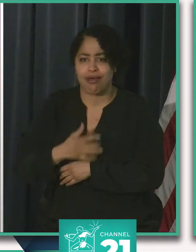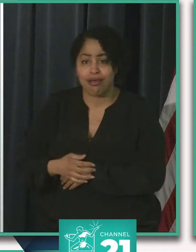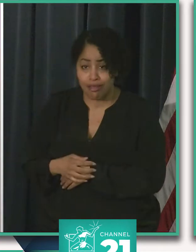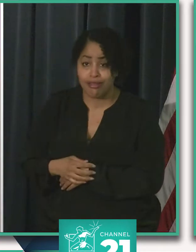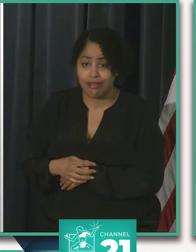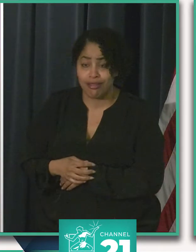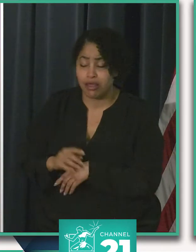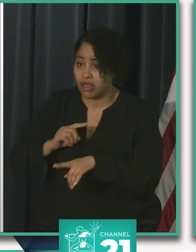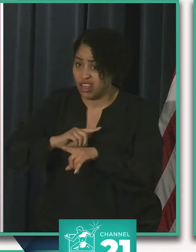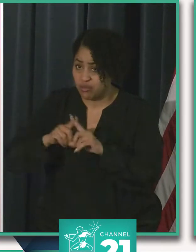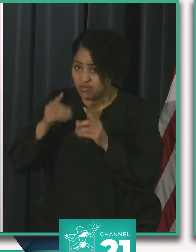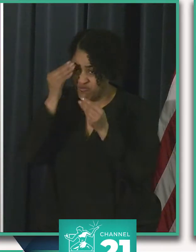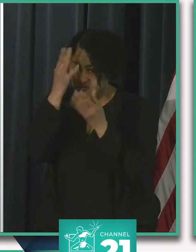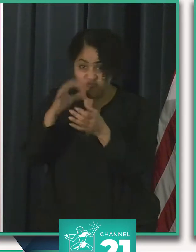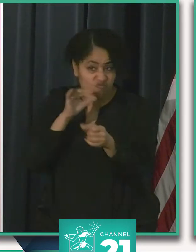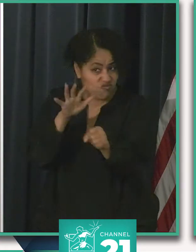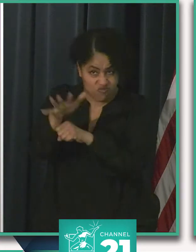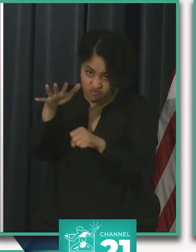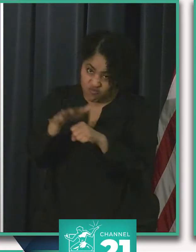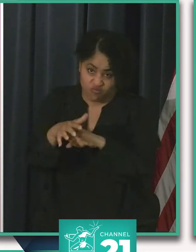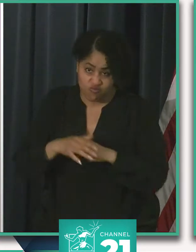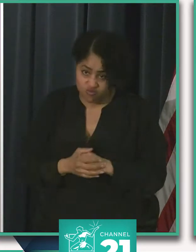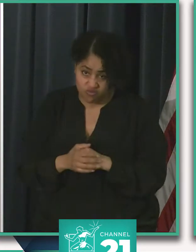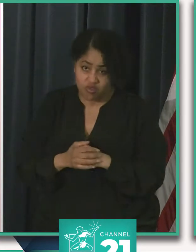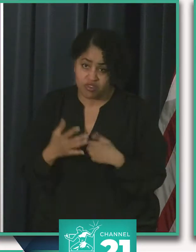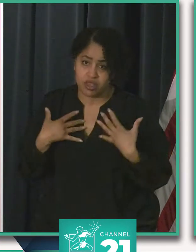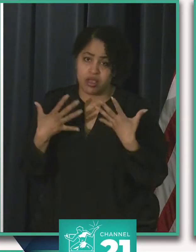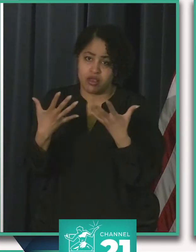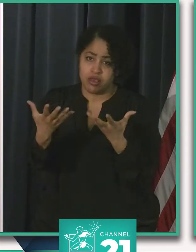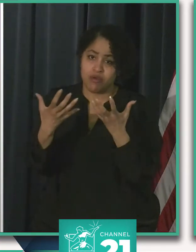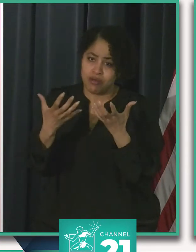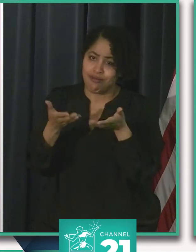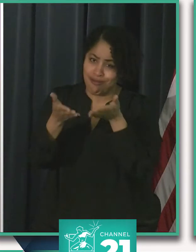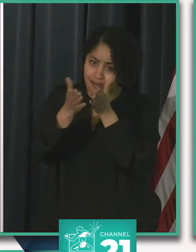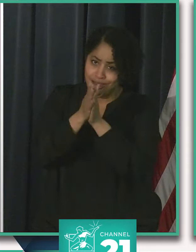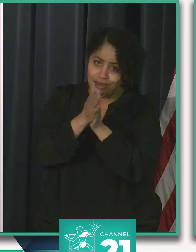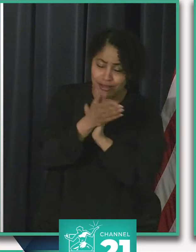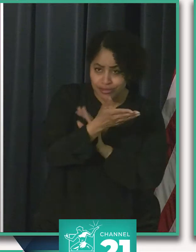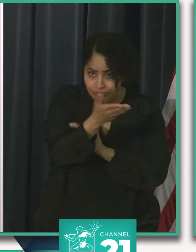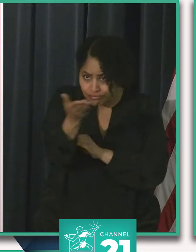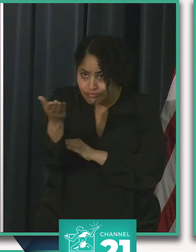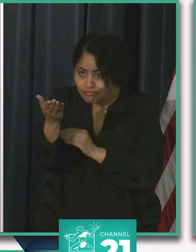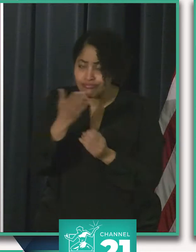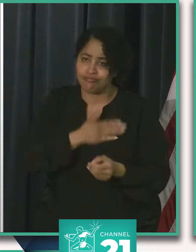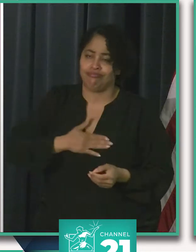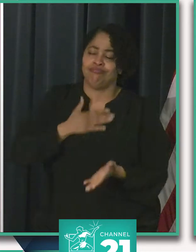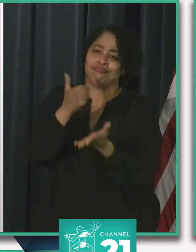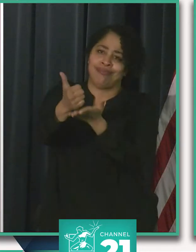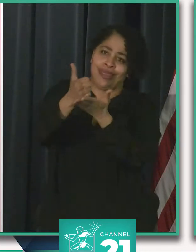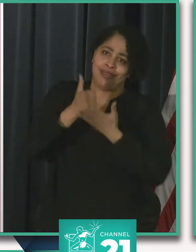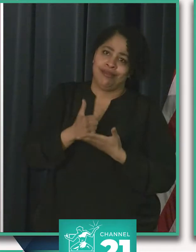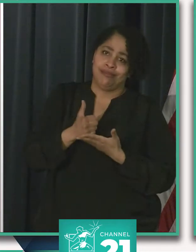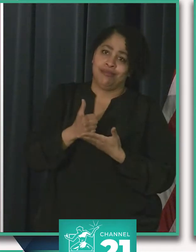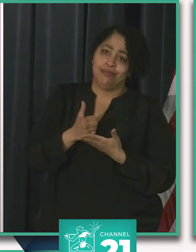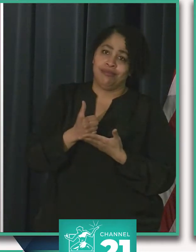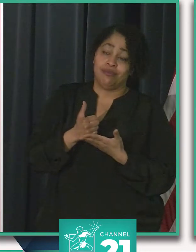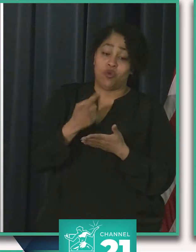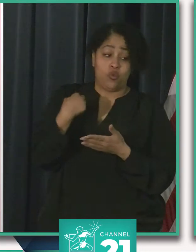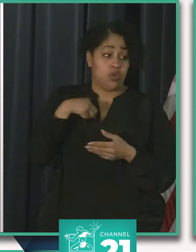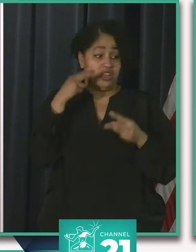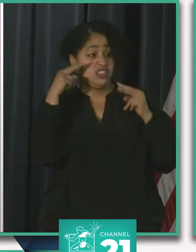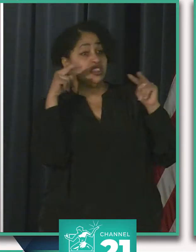it isn't nearly enough, and I want to ask you tonight for your help. Because here's what we're